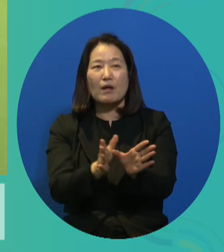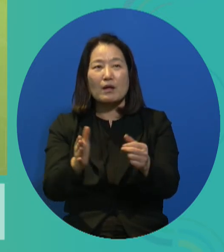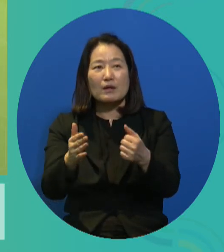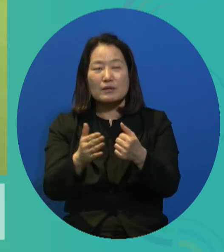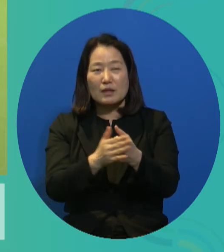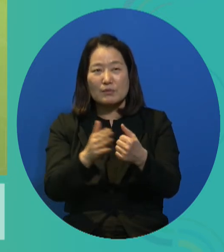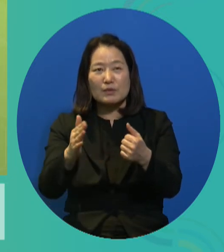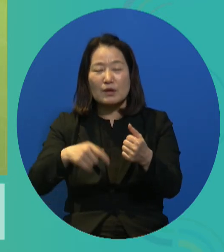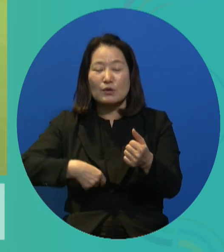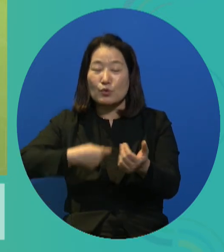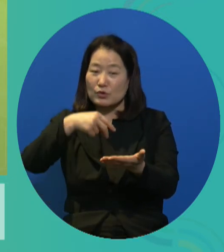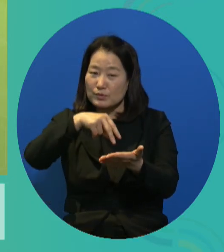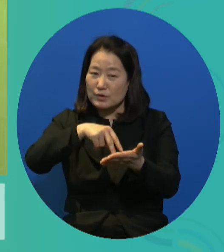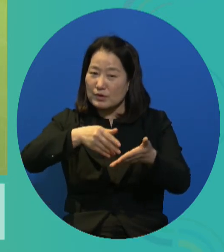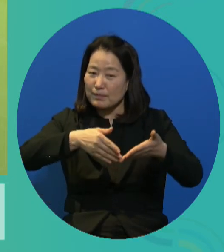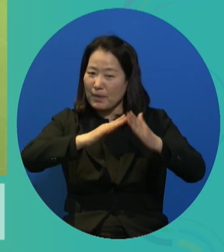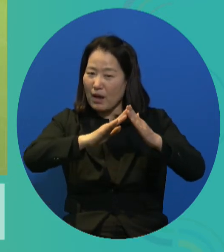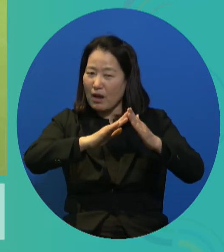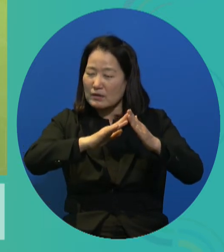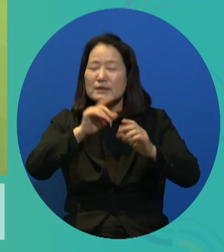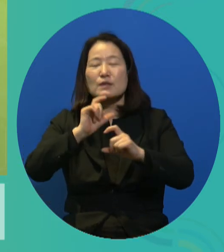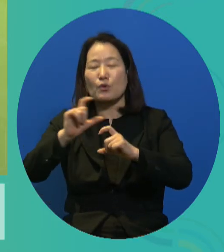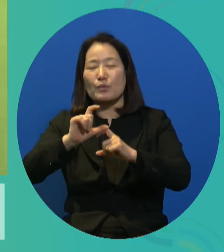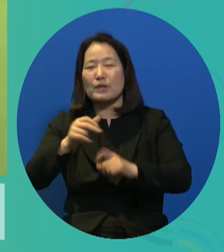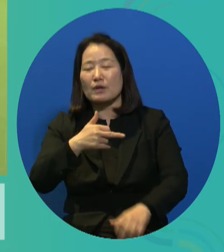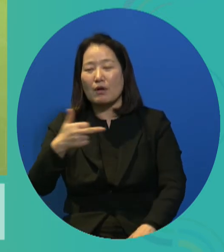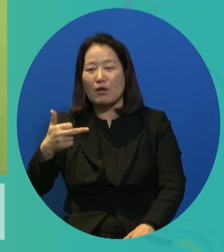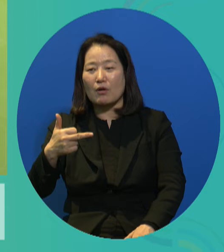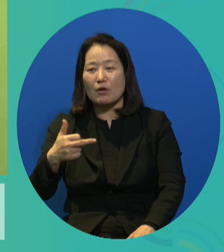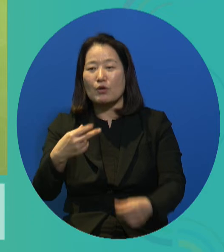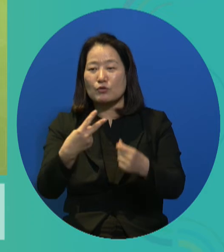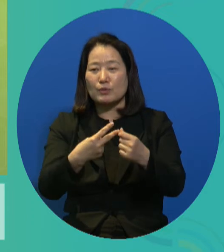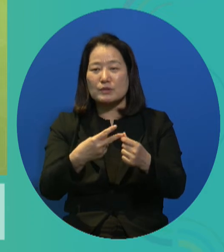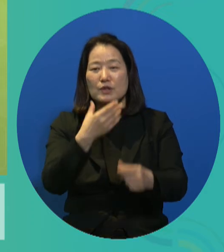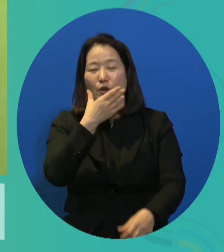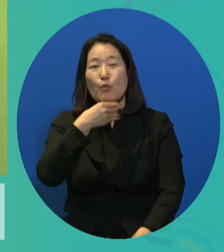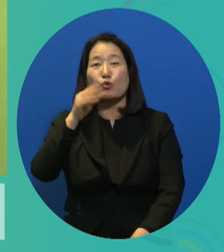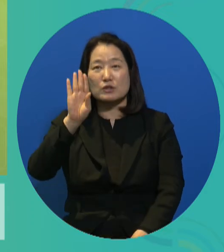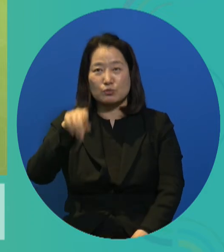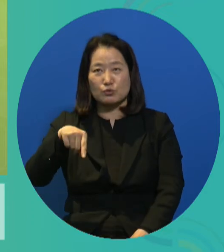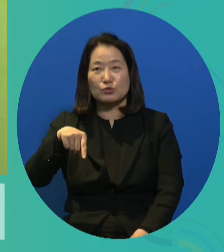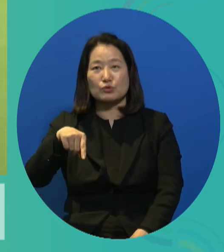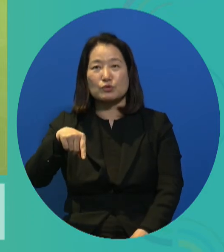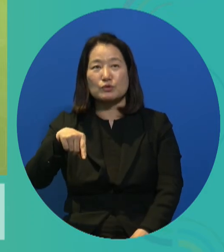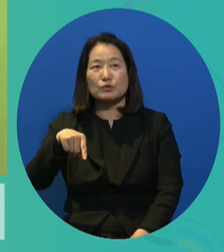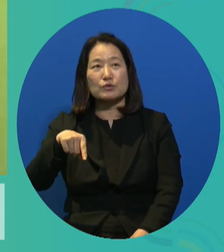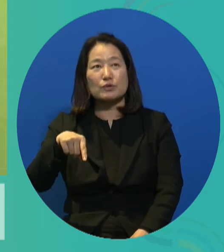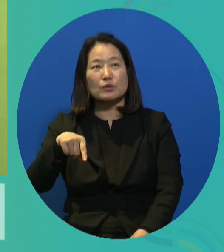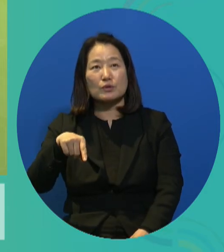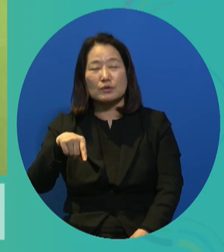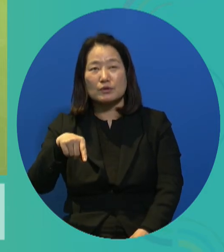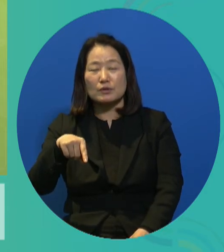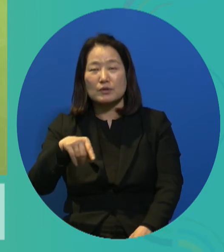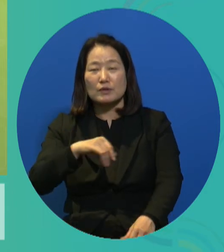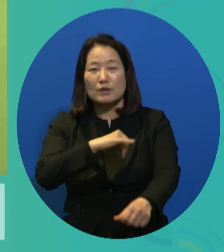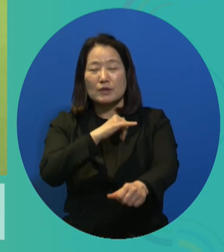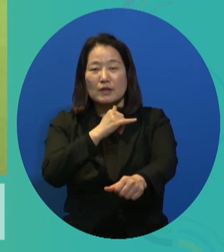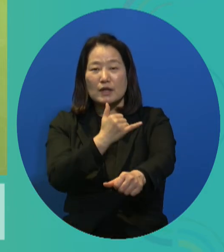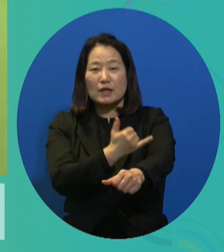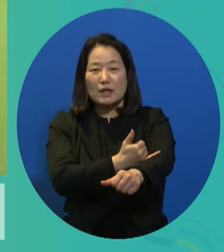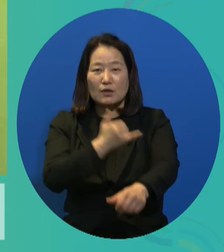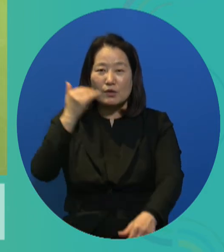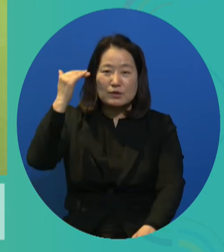difficult to make use of the optional protocol mechanism later on. Second option is to go to the Ministry of Health and Welfare.